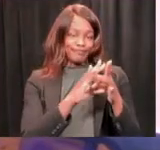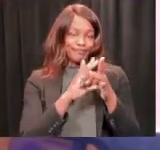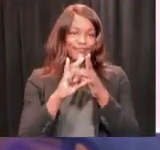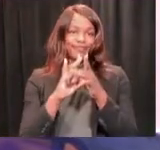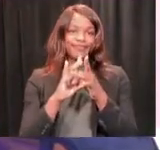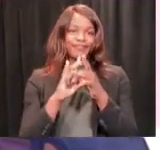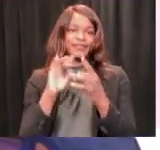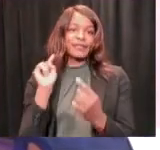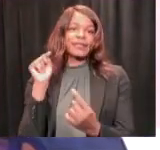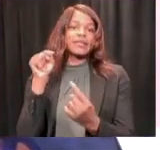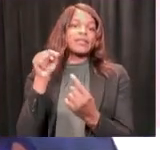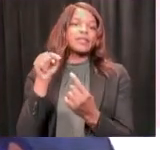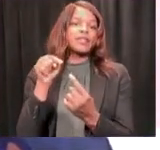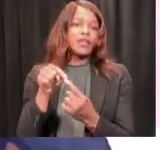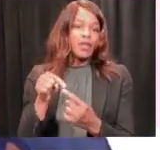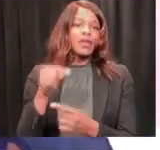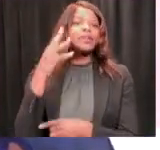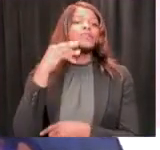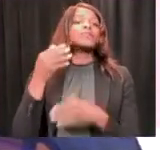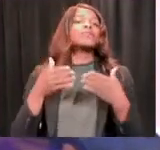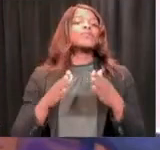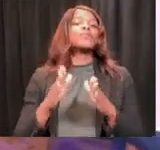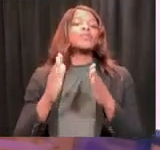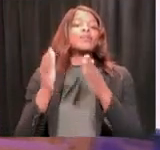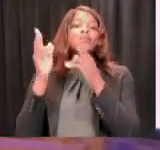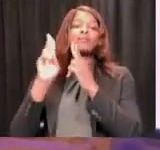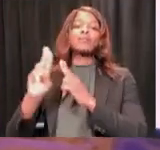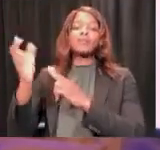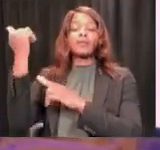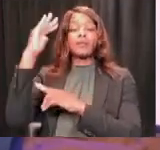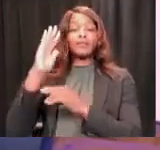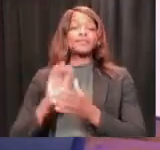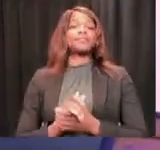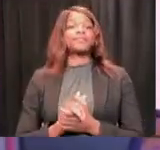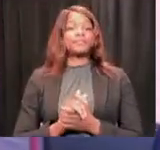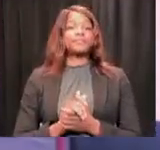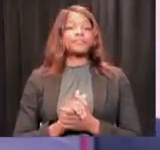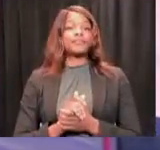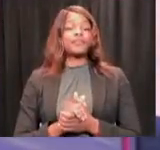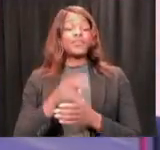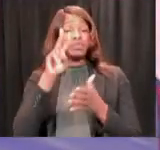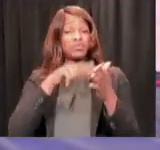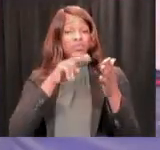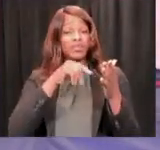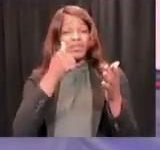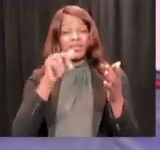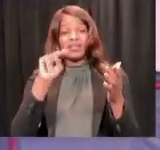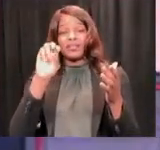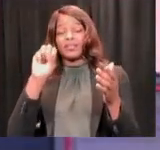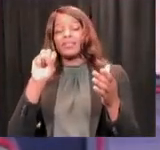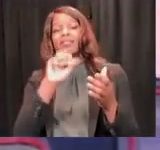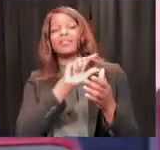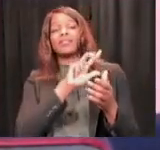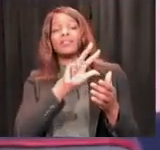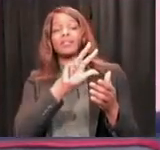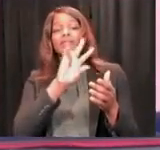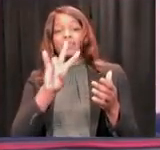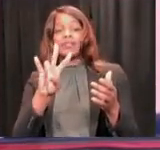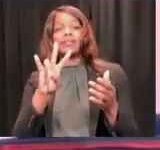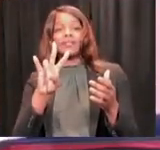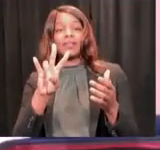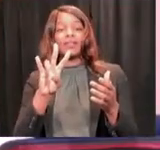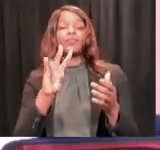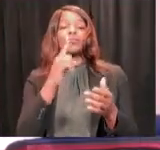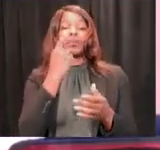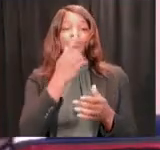and I find a way to honor God. This is Joseph's story, right? Did you read Genesis 37, 1 through 4? This is Joseph's issue,